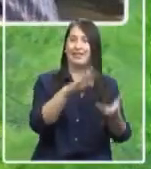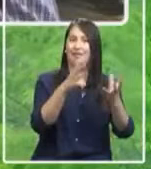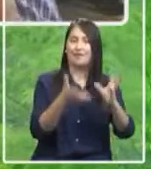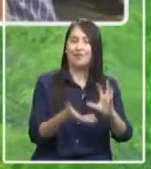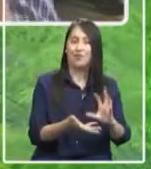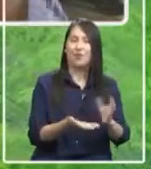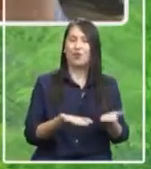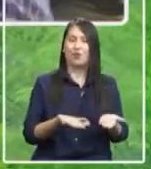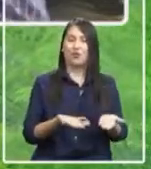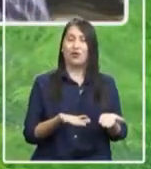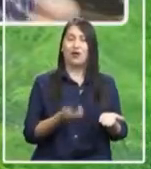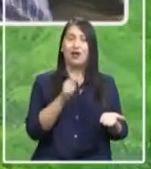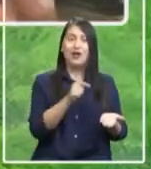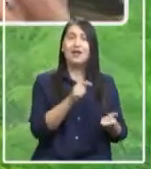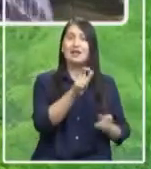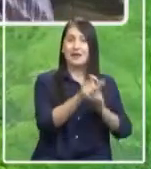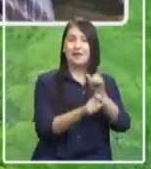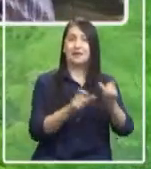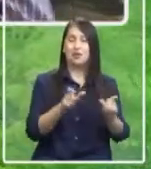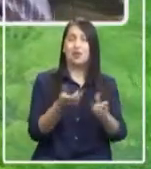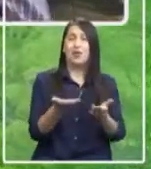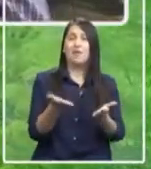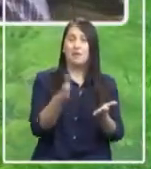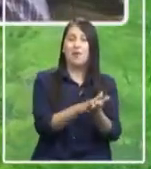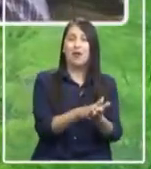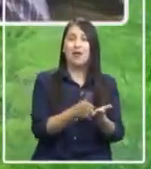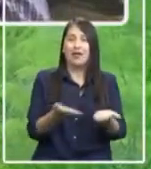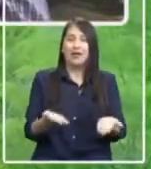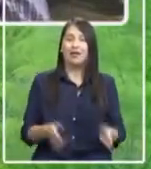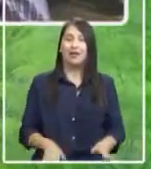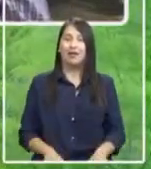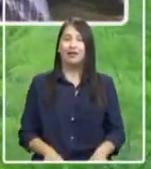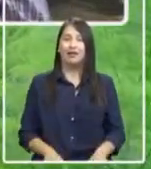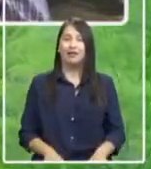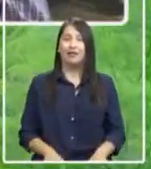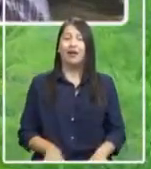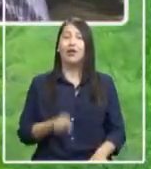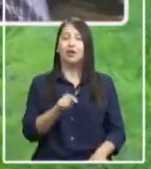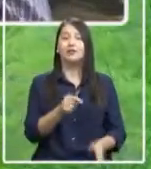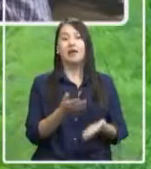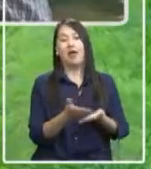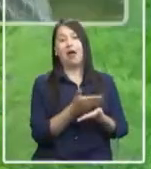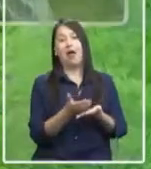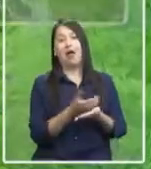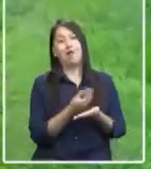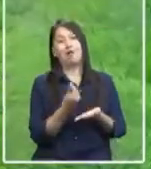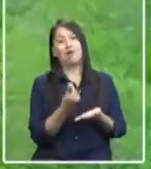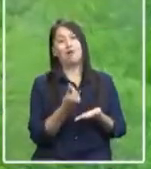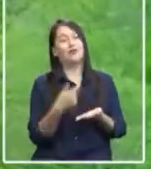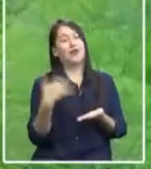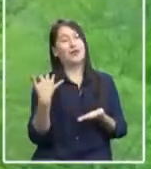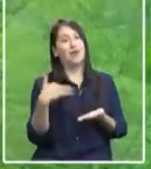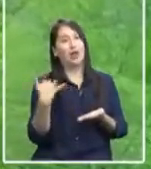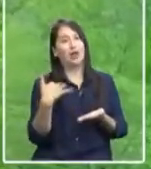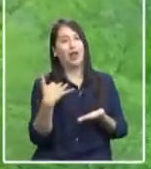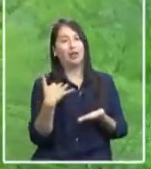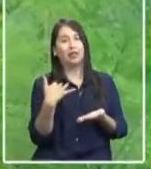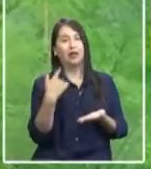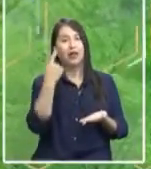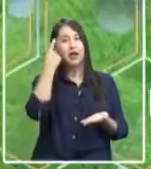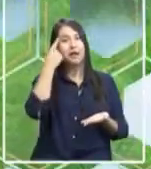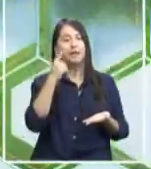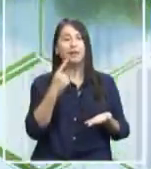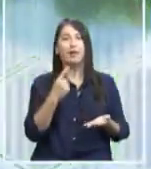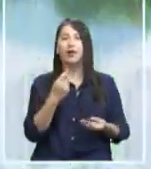So the profit became more important to us in this civilization than the lives of people. So